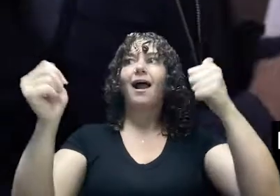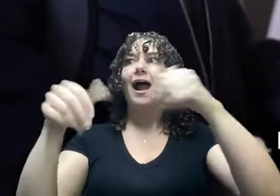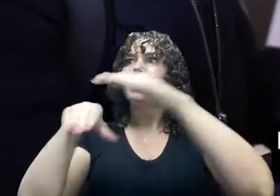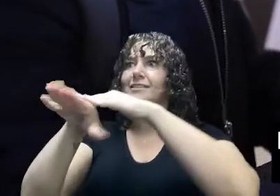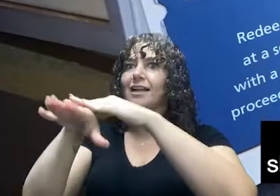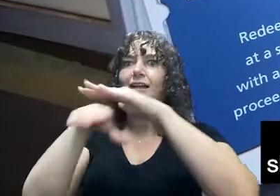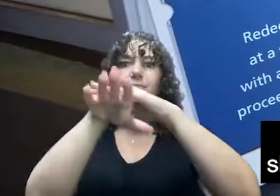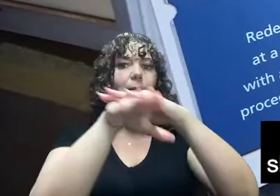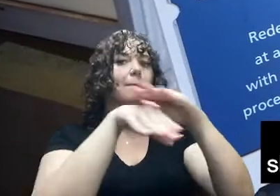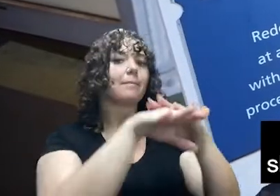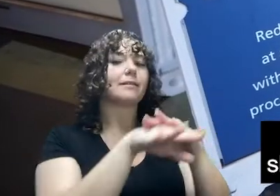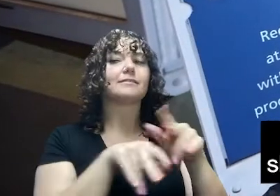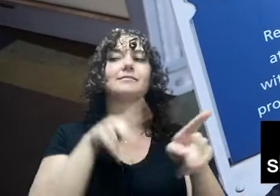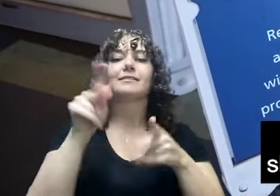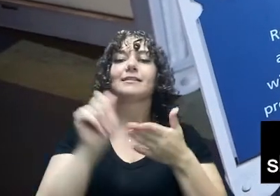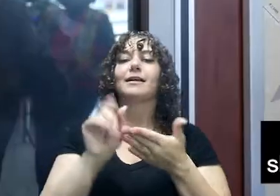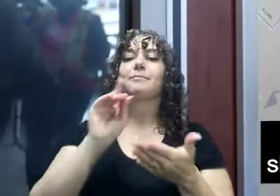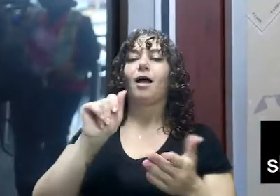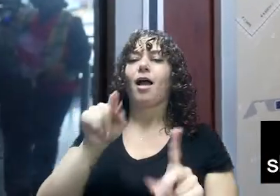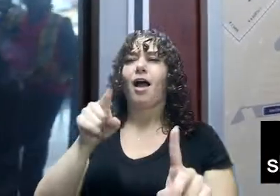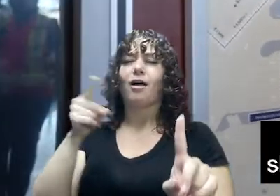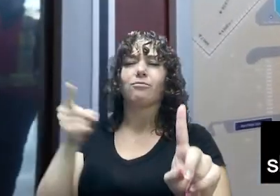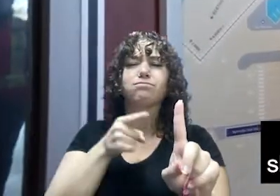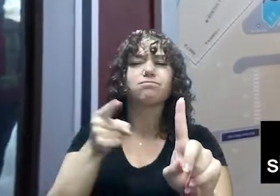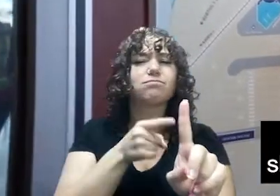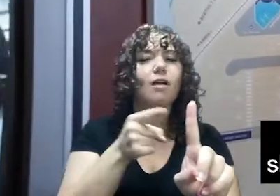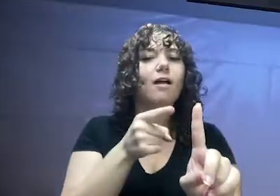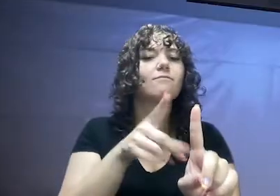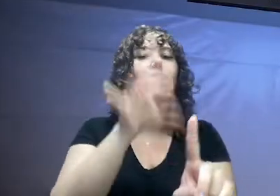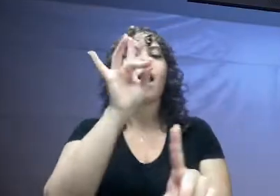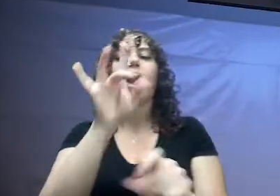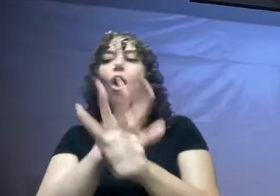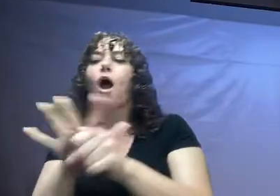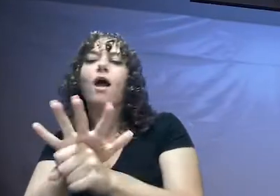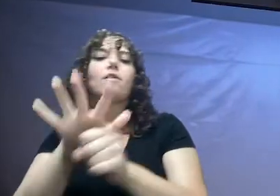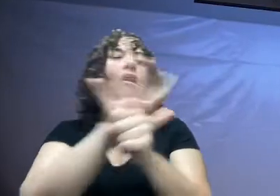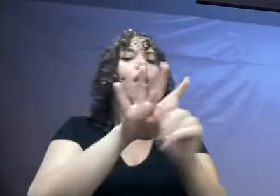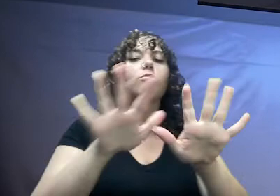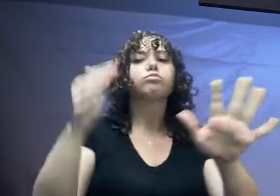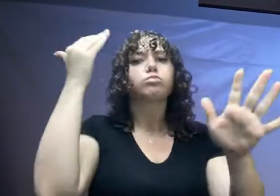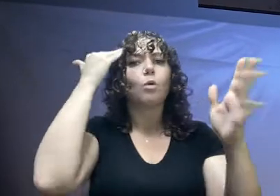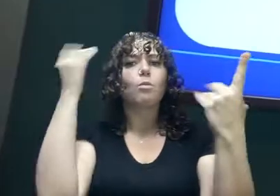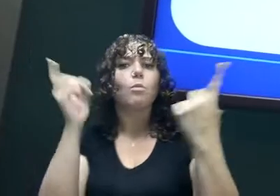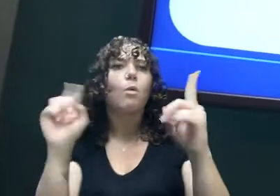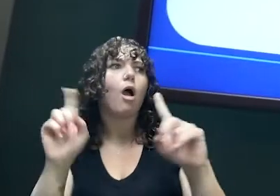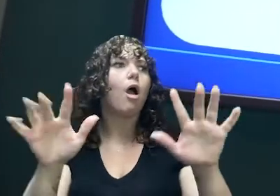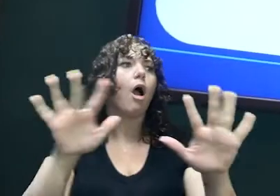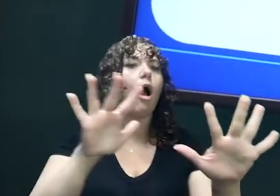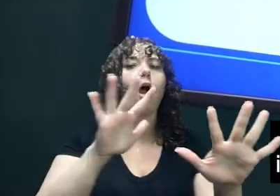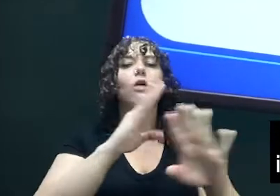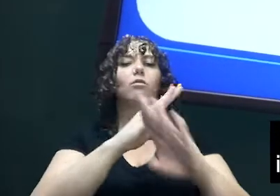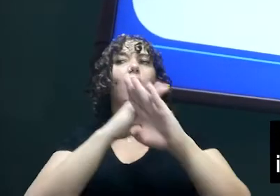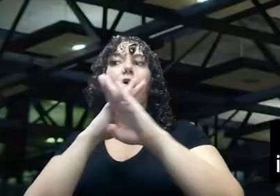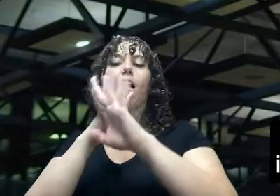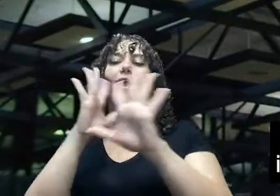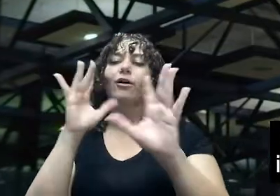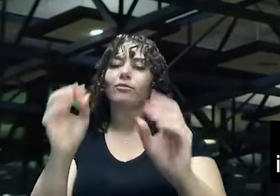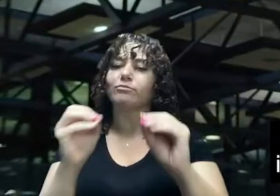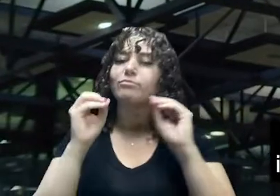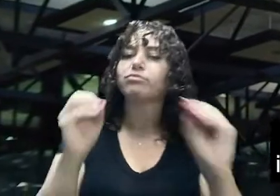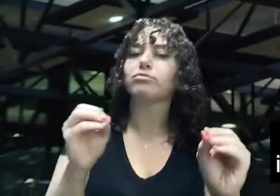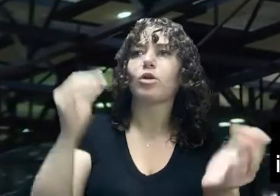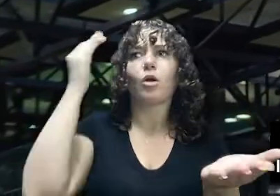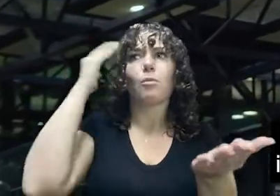accessible. People with disabilities should be able to navigate from every point of contact, removing barriers from the first point of entry